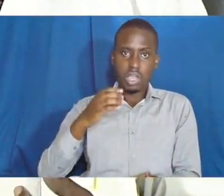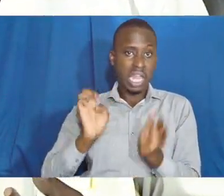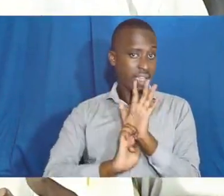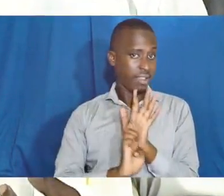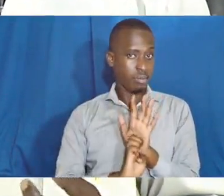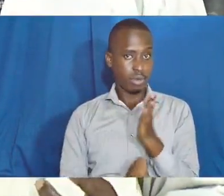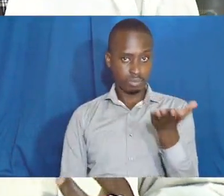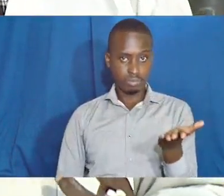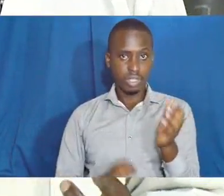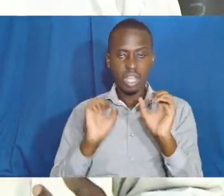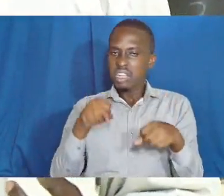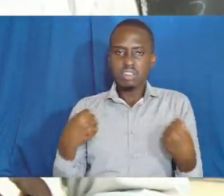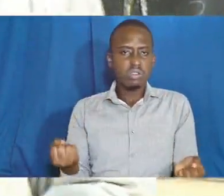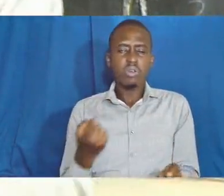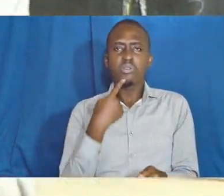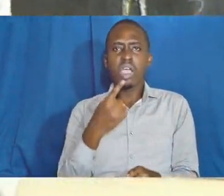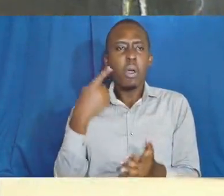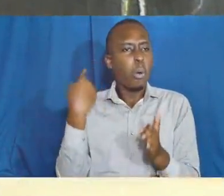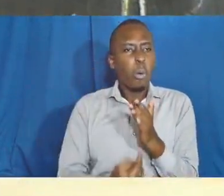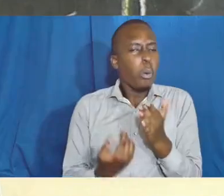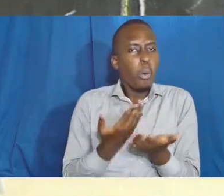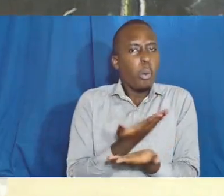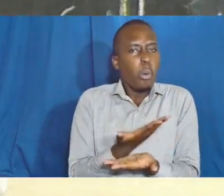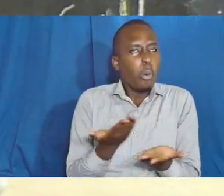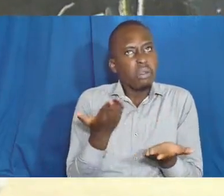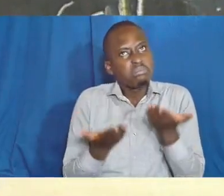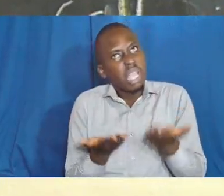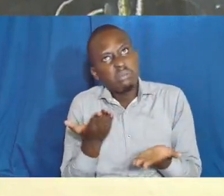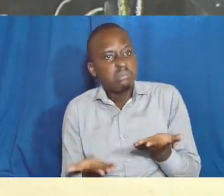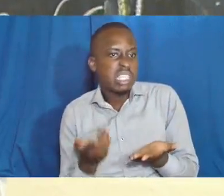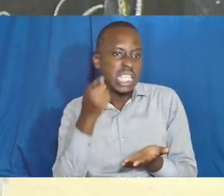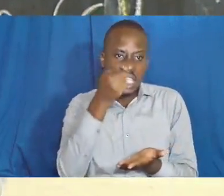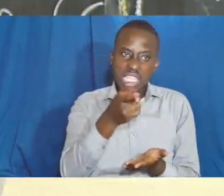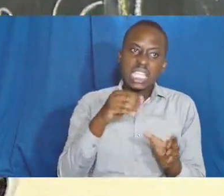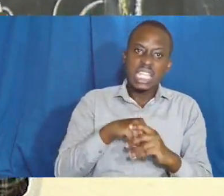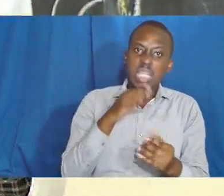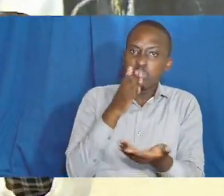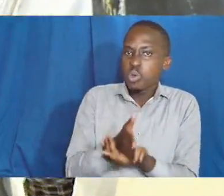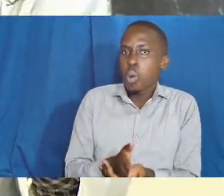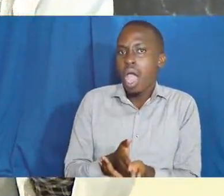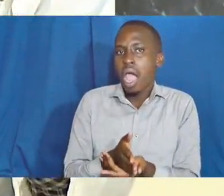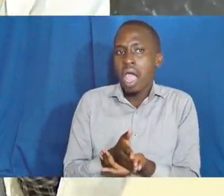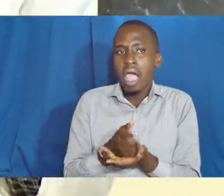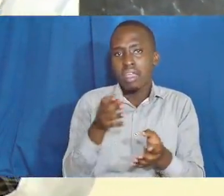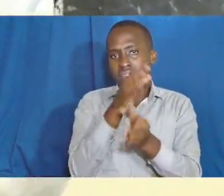example, I can't easily tell whether this beaker is a pure substance.